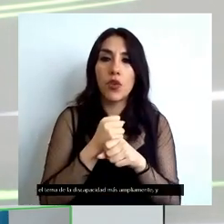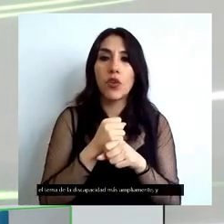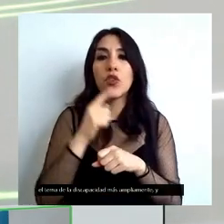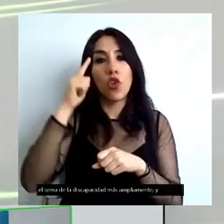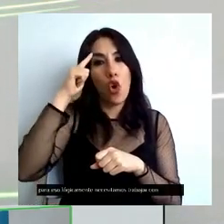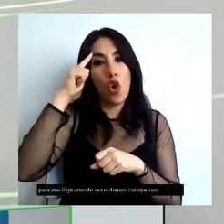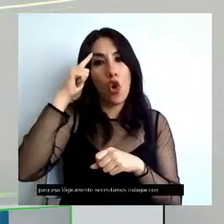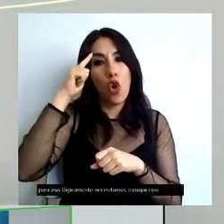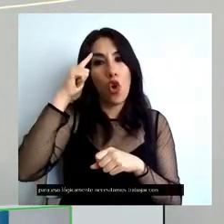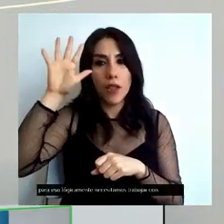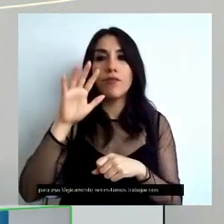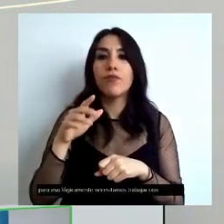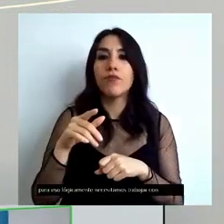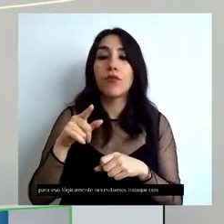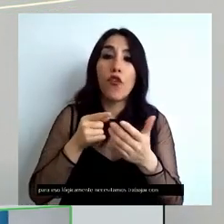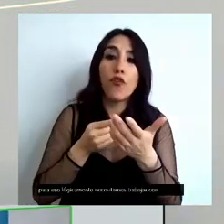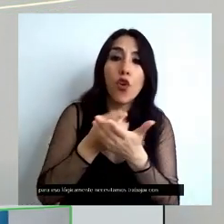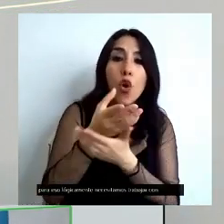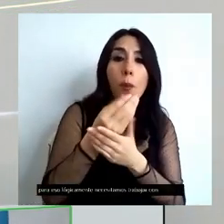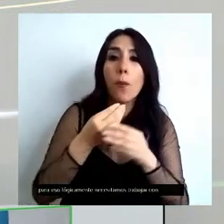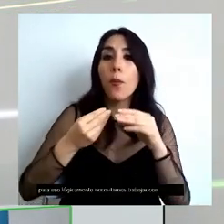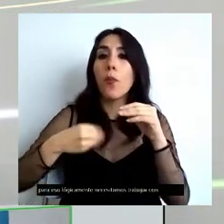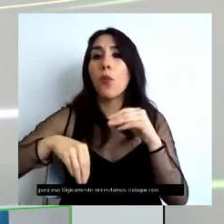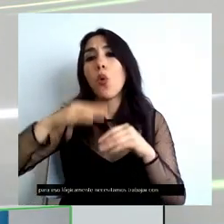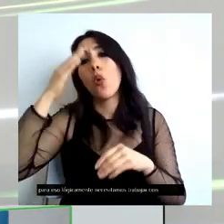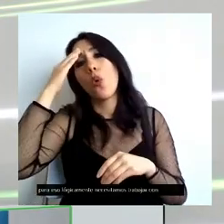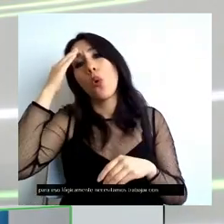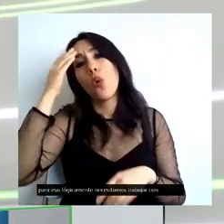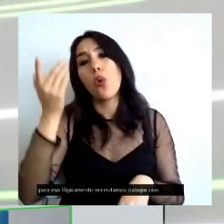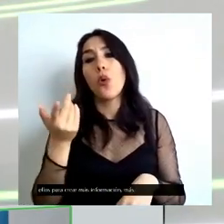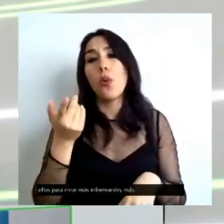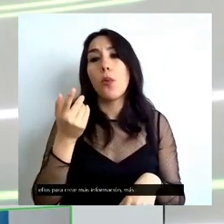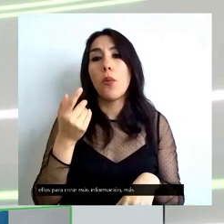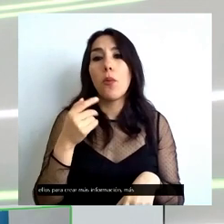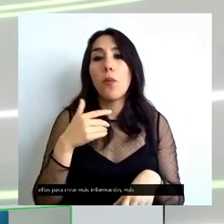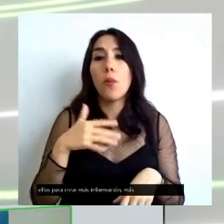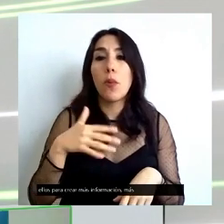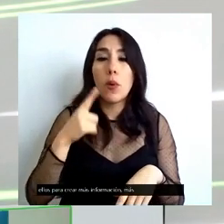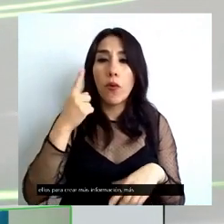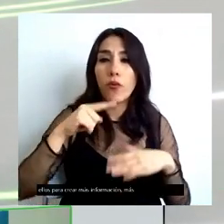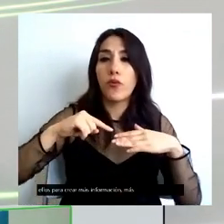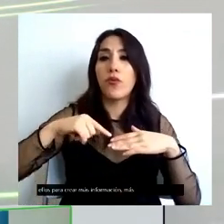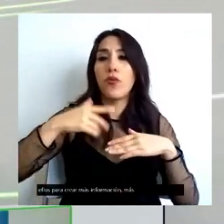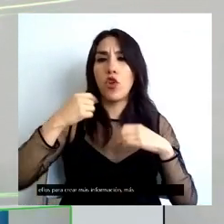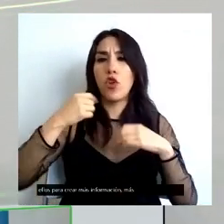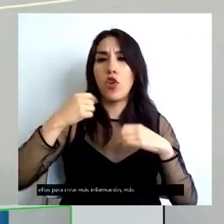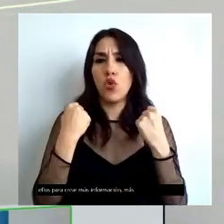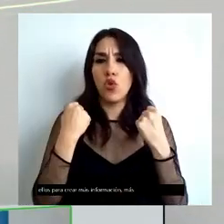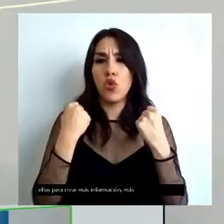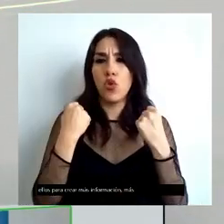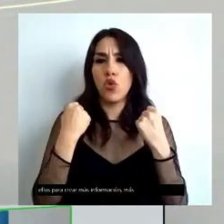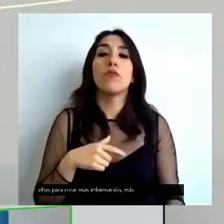them, so they have more information, more strengths to initiate that dialogue.